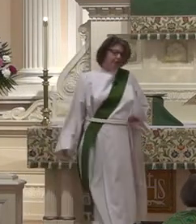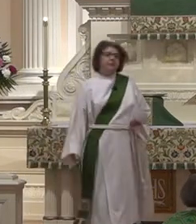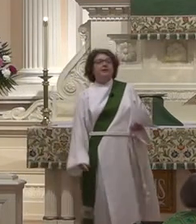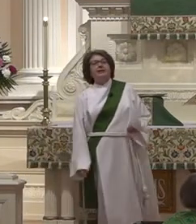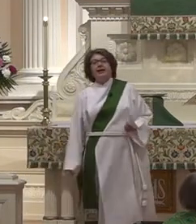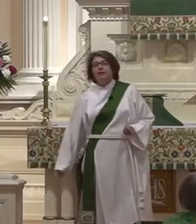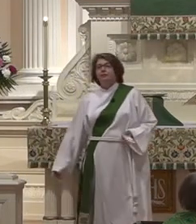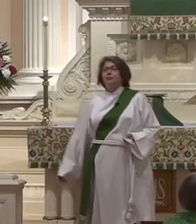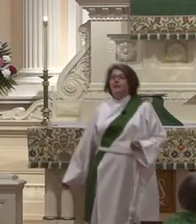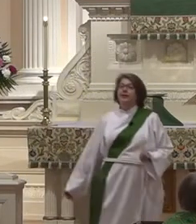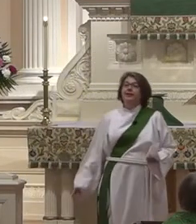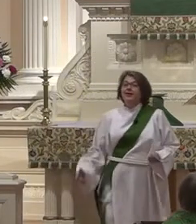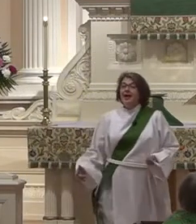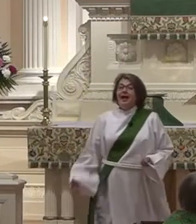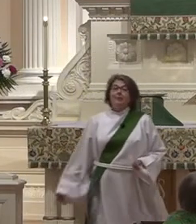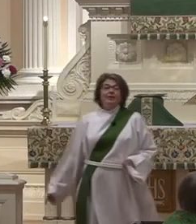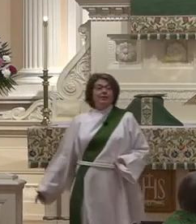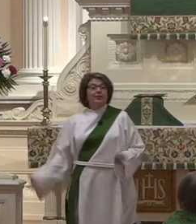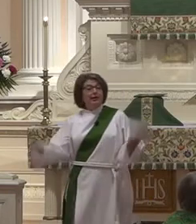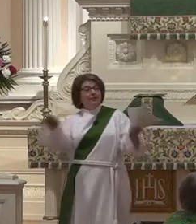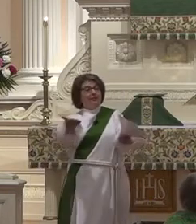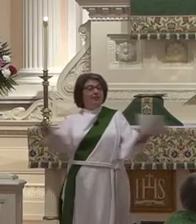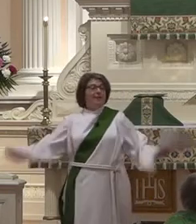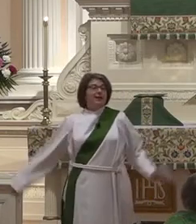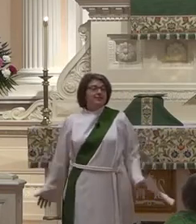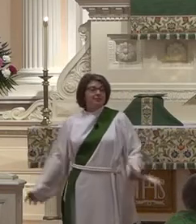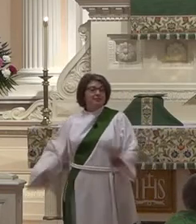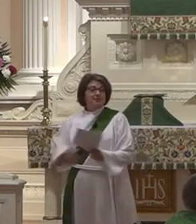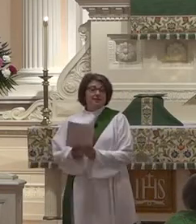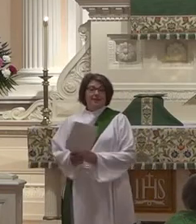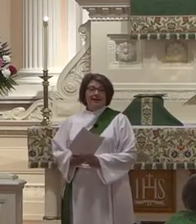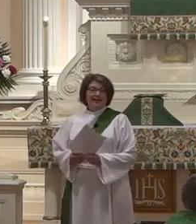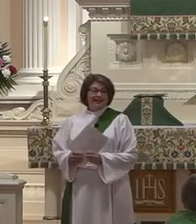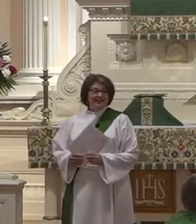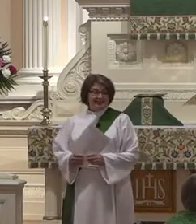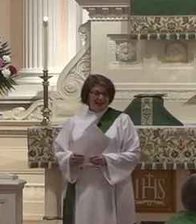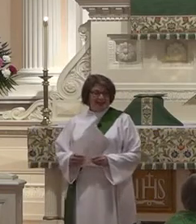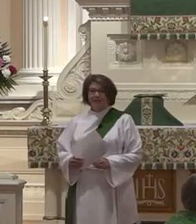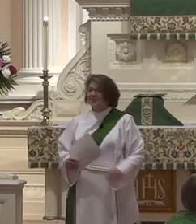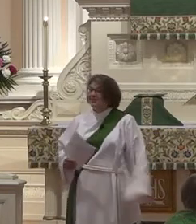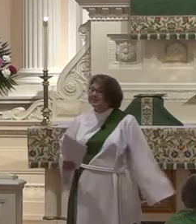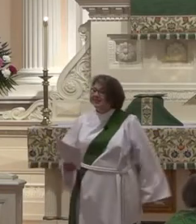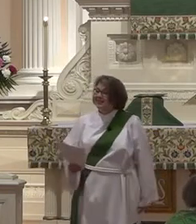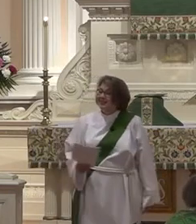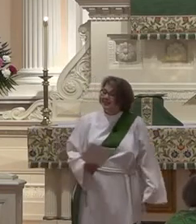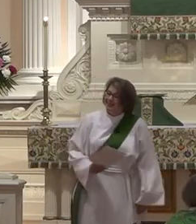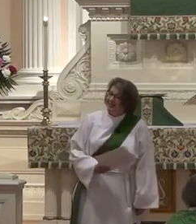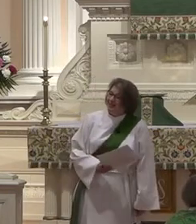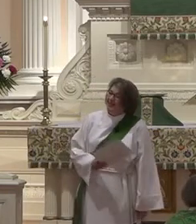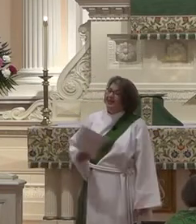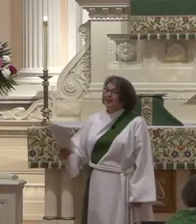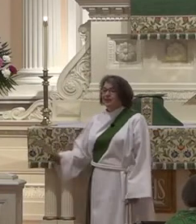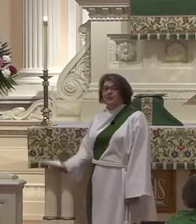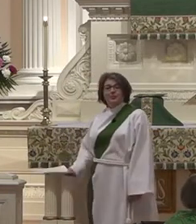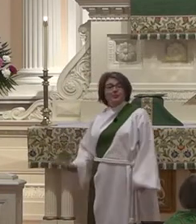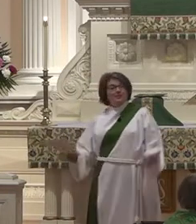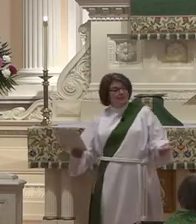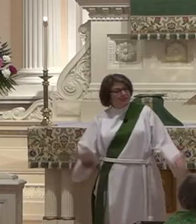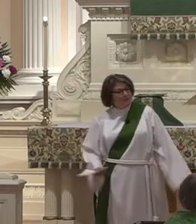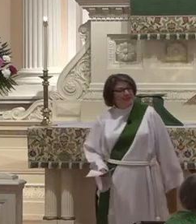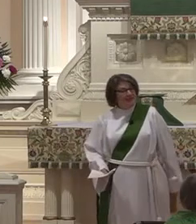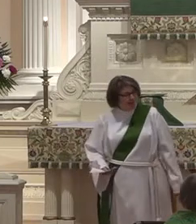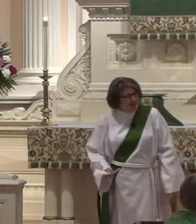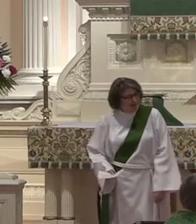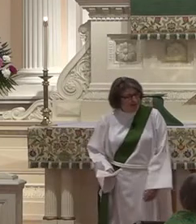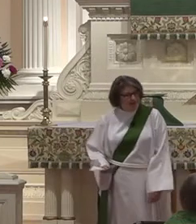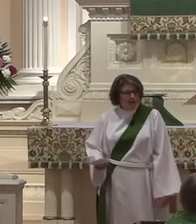family reunion in California. And we are grateful that Pastor Virginia Beineck is here with us, leading us in the Eucharist.